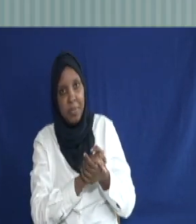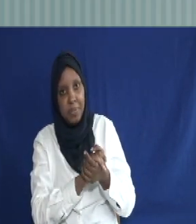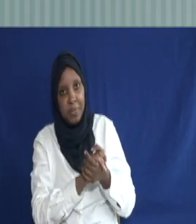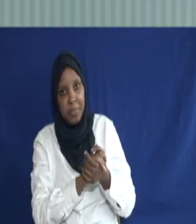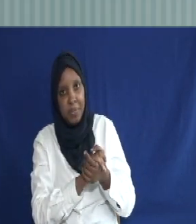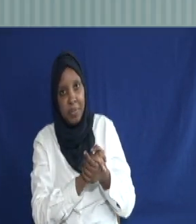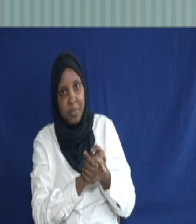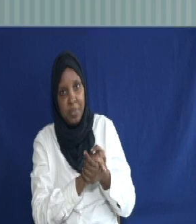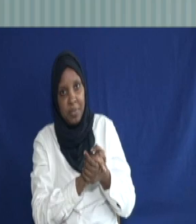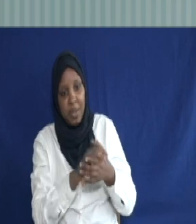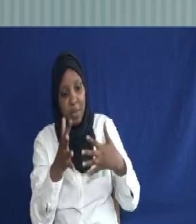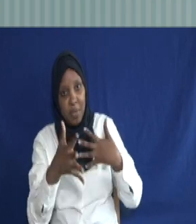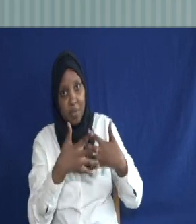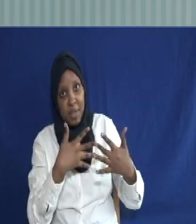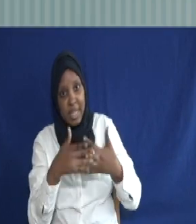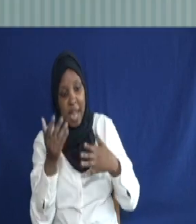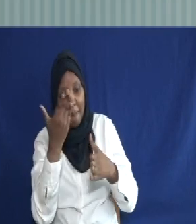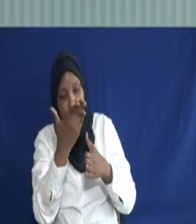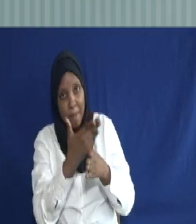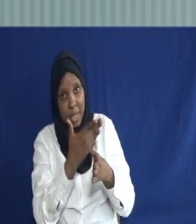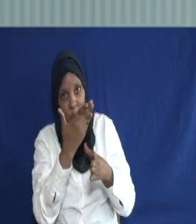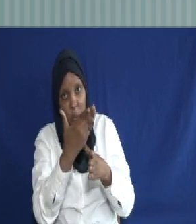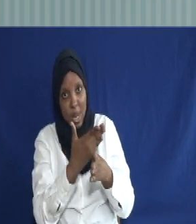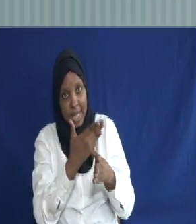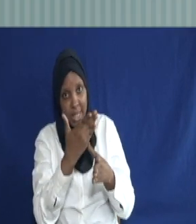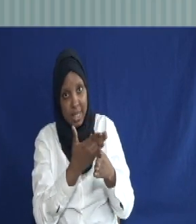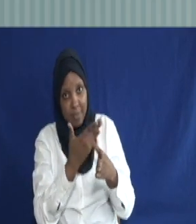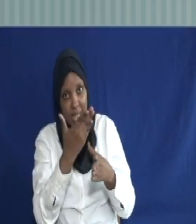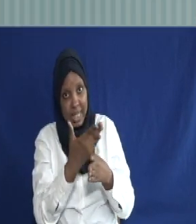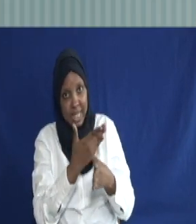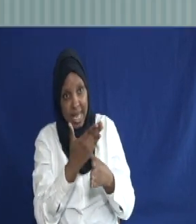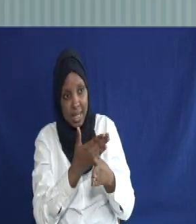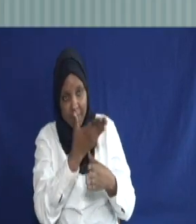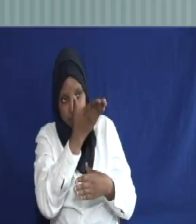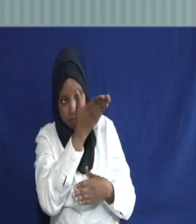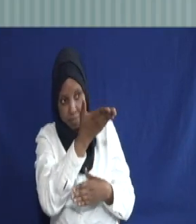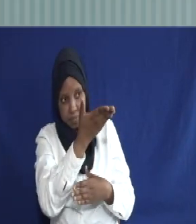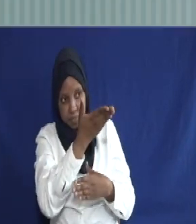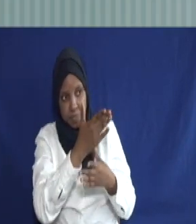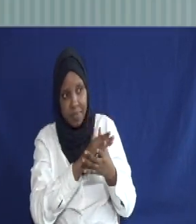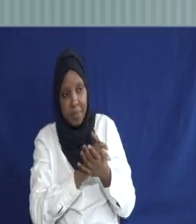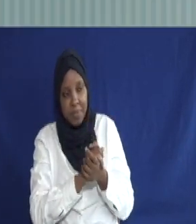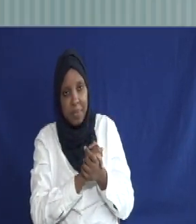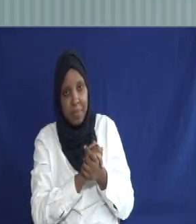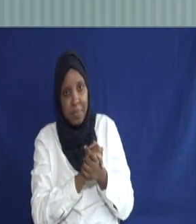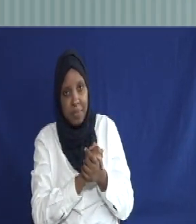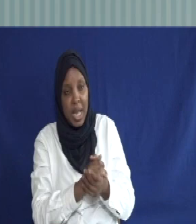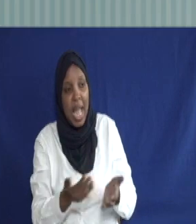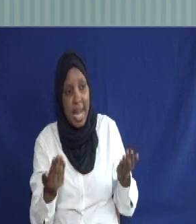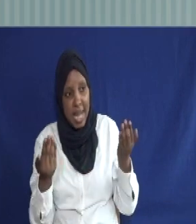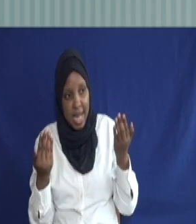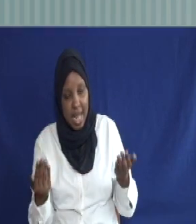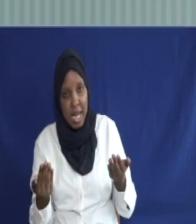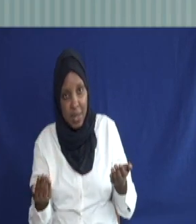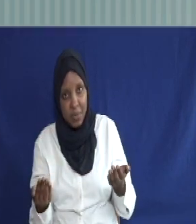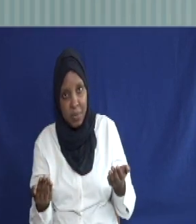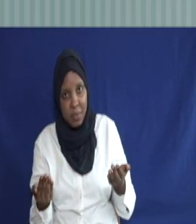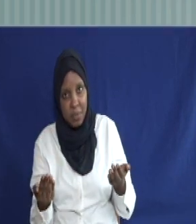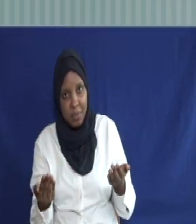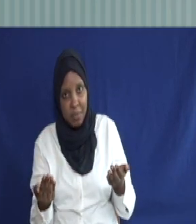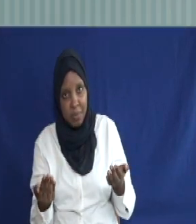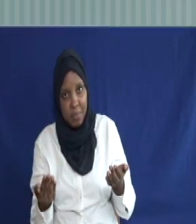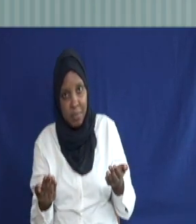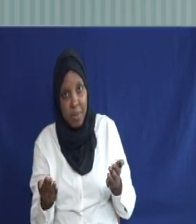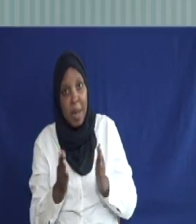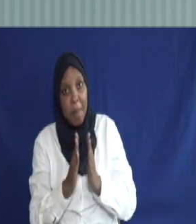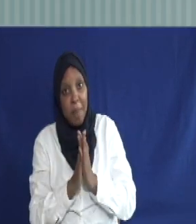for exercise. Copy your questions for exercise. Okay, so now, my dear pupil, please copy